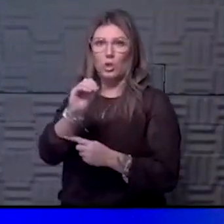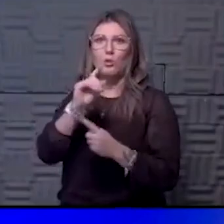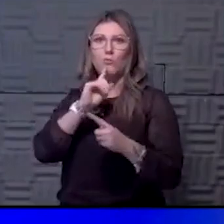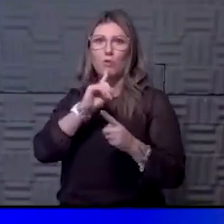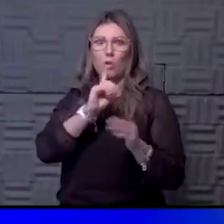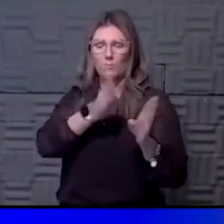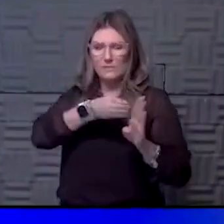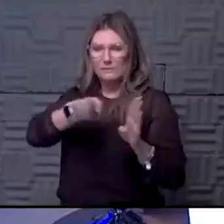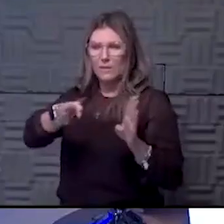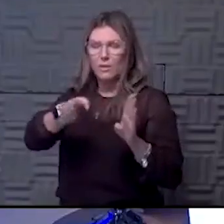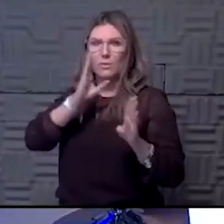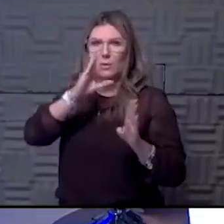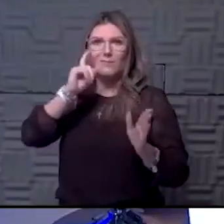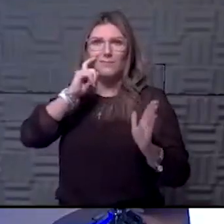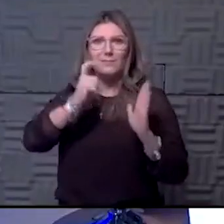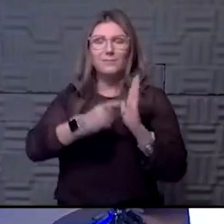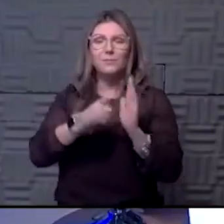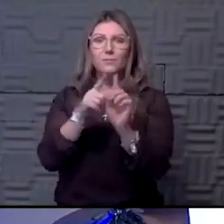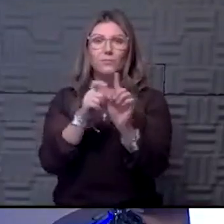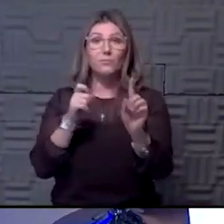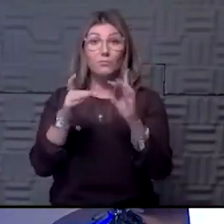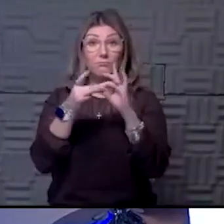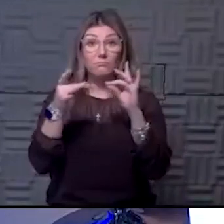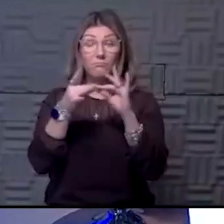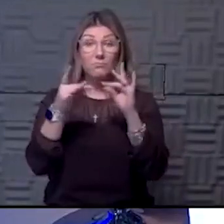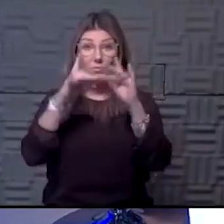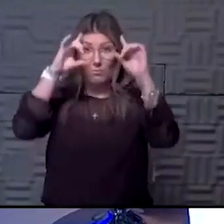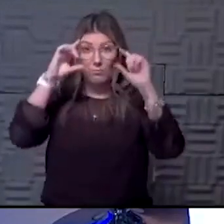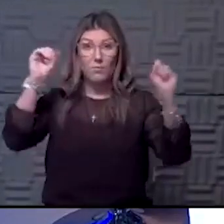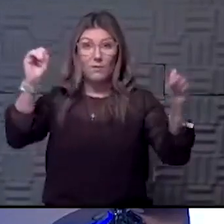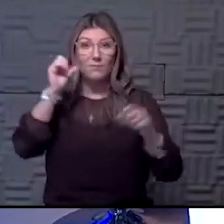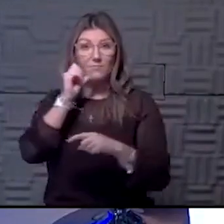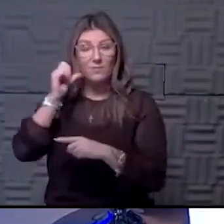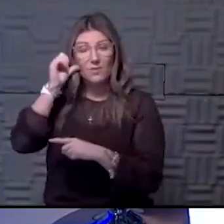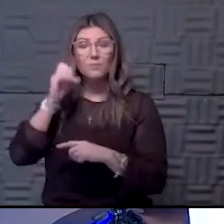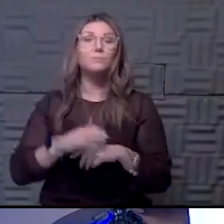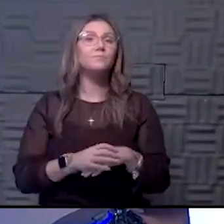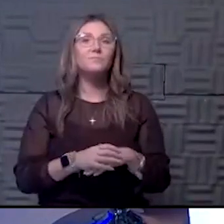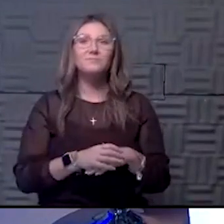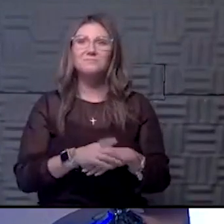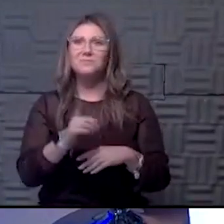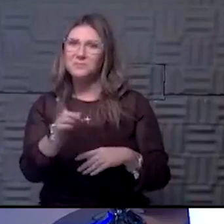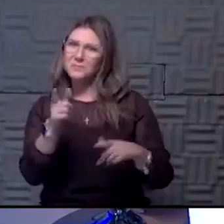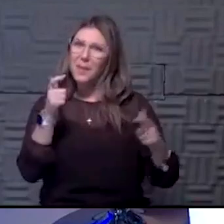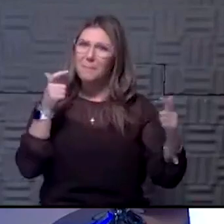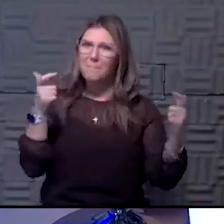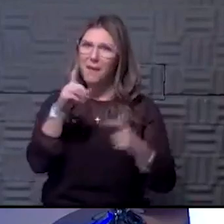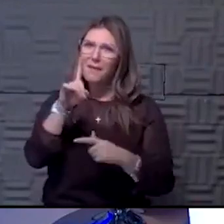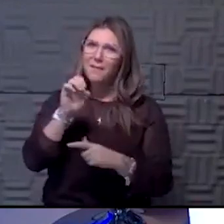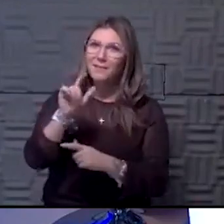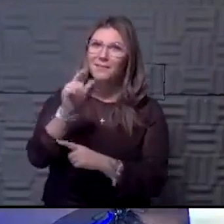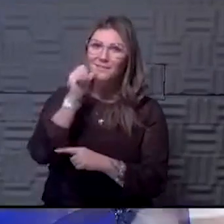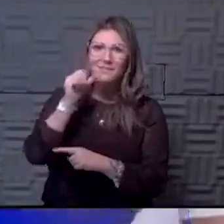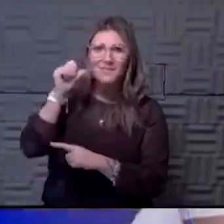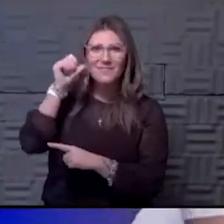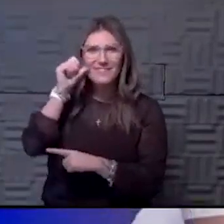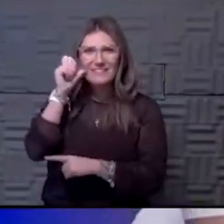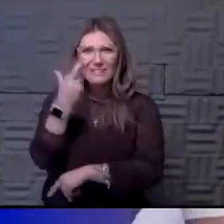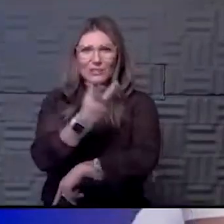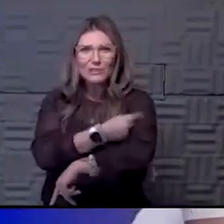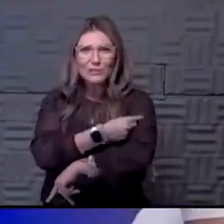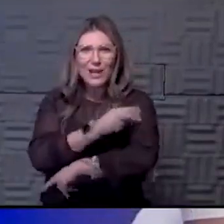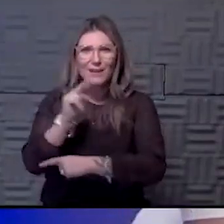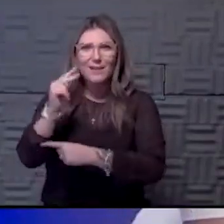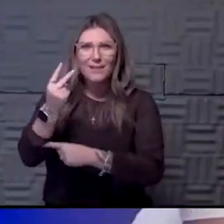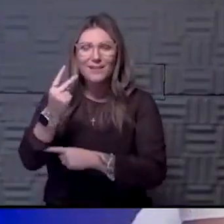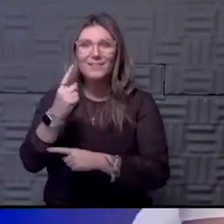Yeah, they mentioned that from the prison yesterday. Yeah. So you had a big deal yesterday to you. You got shot number 2.